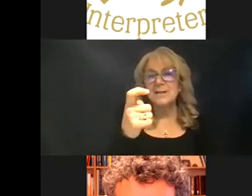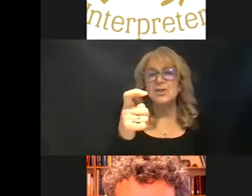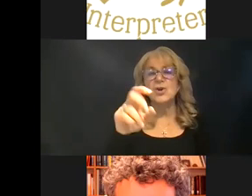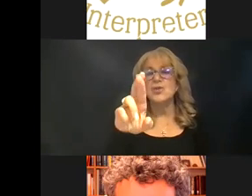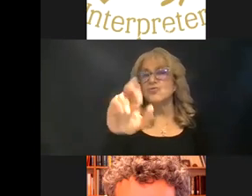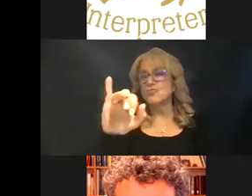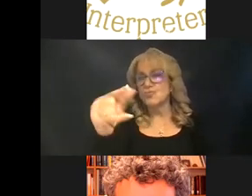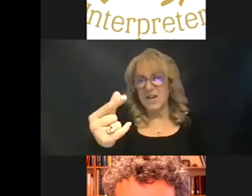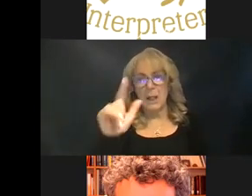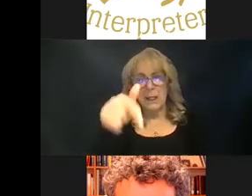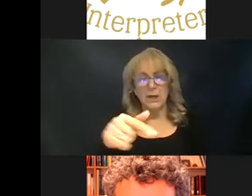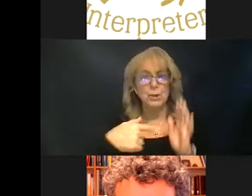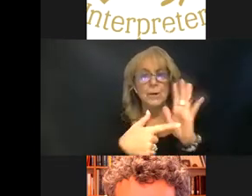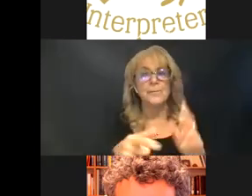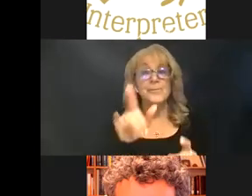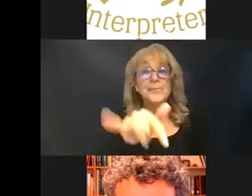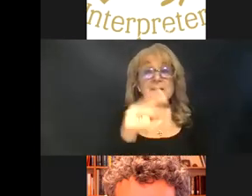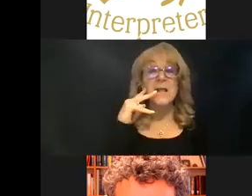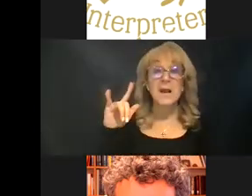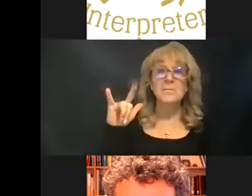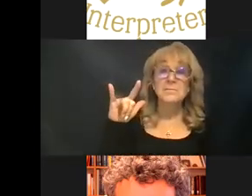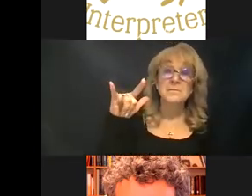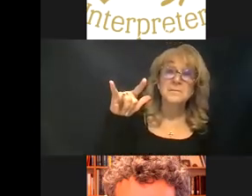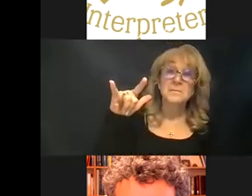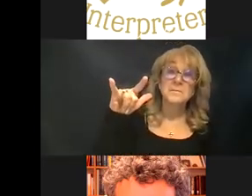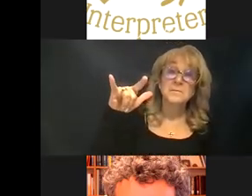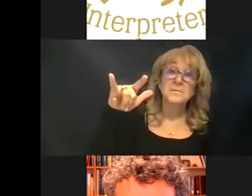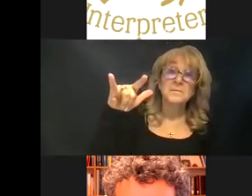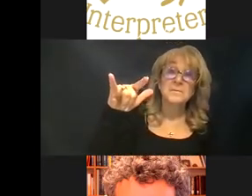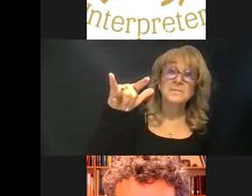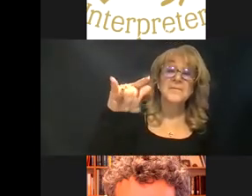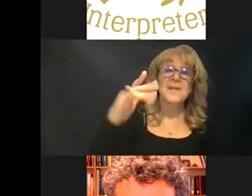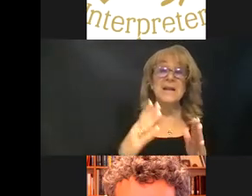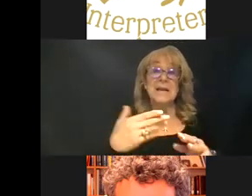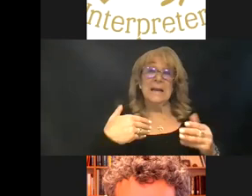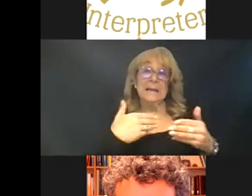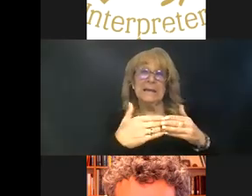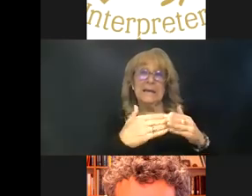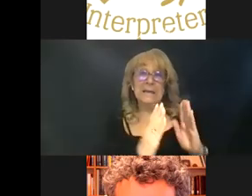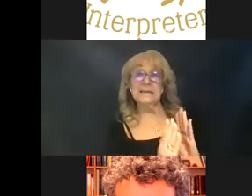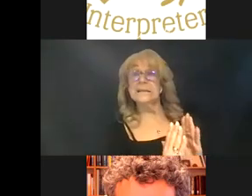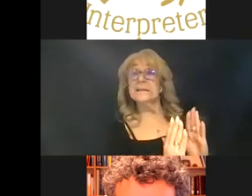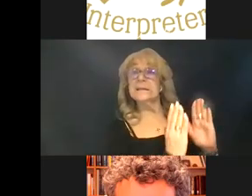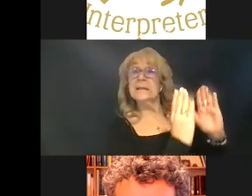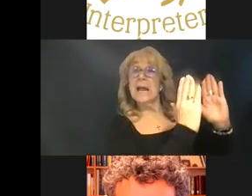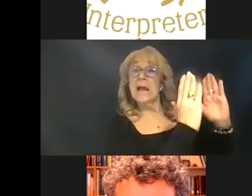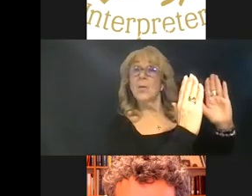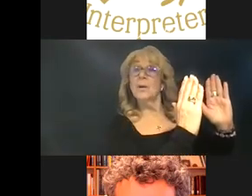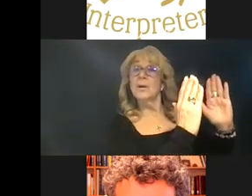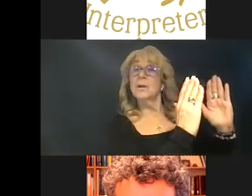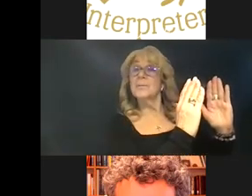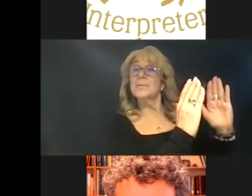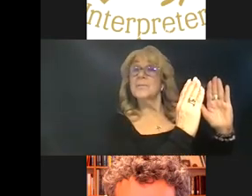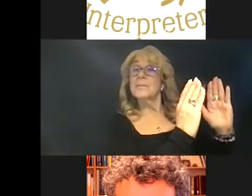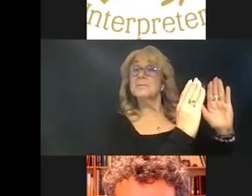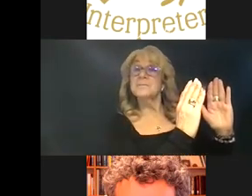So here's the aircraft, and you see the aircraft is flying, and it's flying near a tower. And then in this tower, there is smoke coming out. And you see